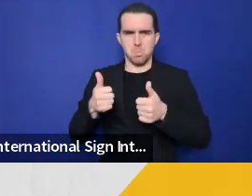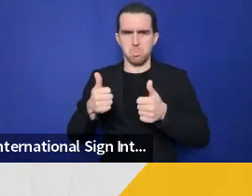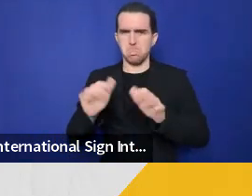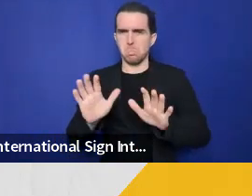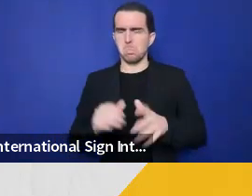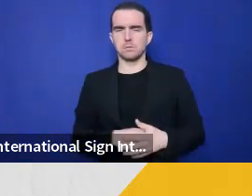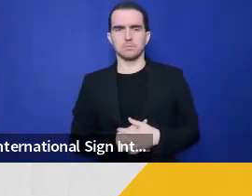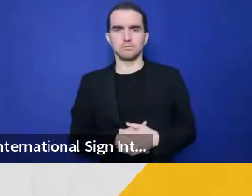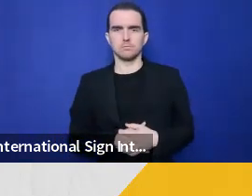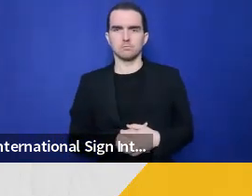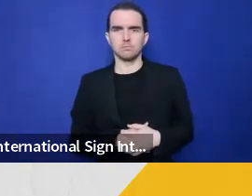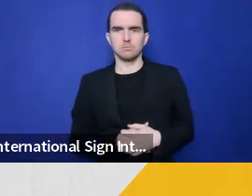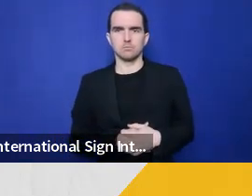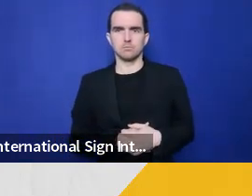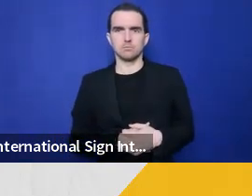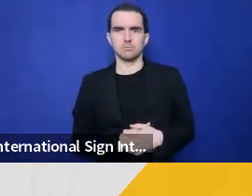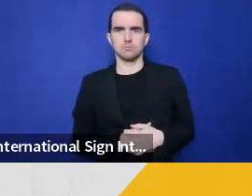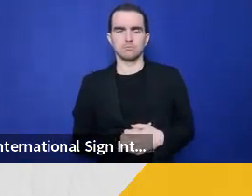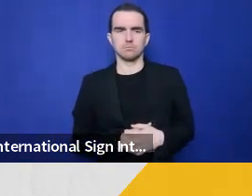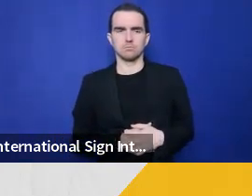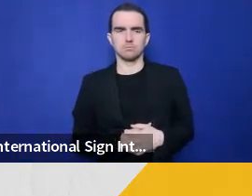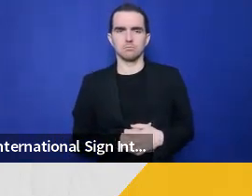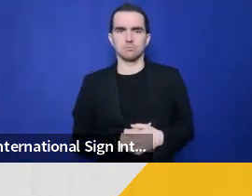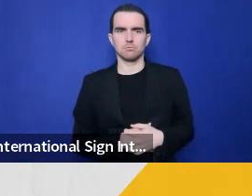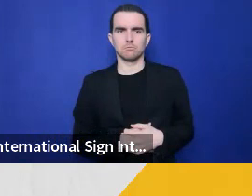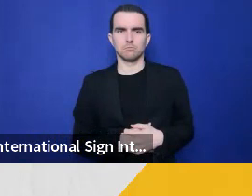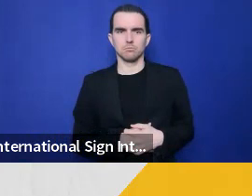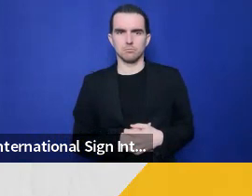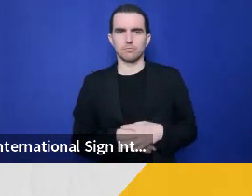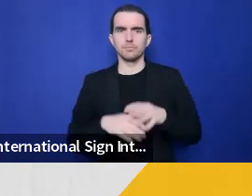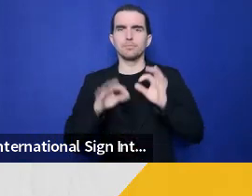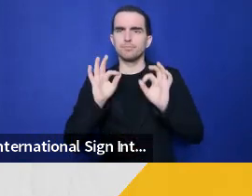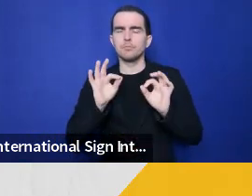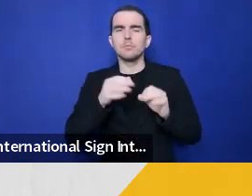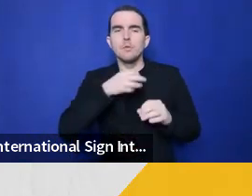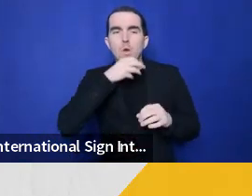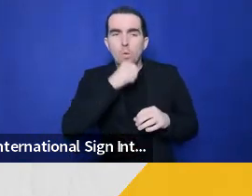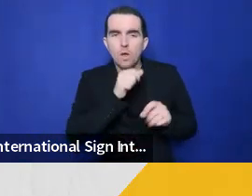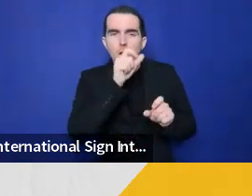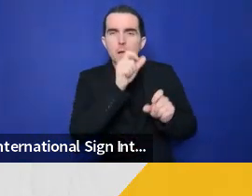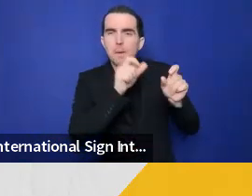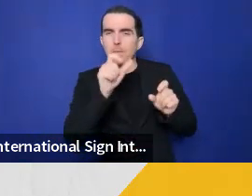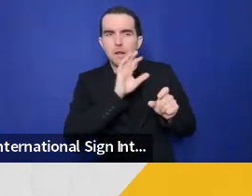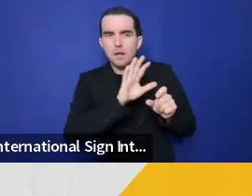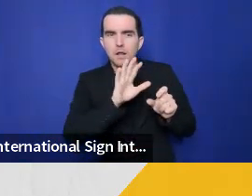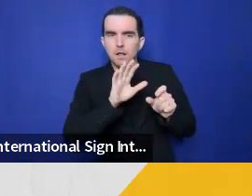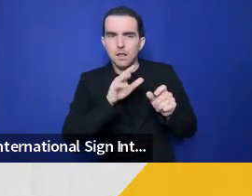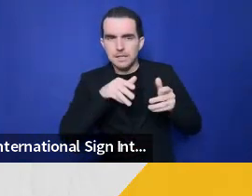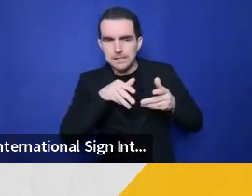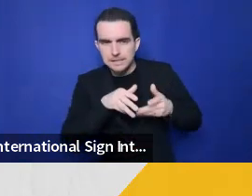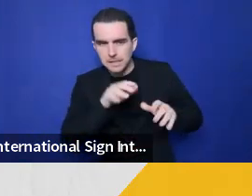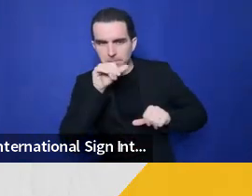transfer services and concessions that are capable of reaching out to older persons with